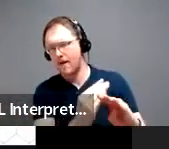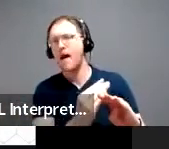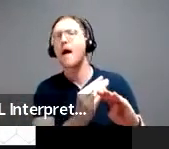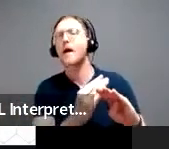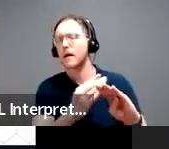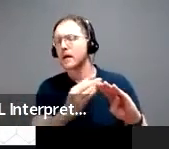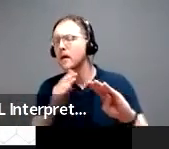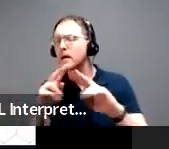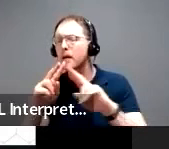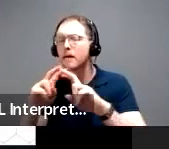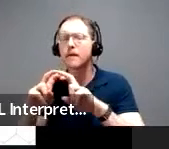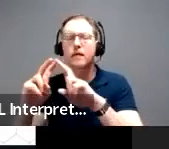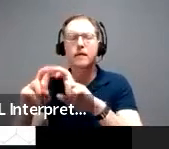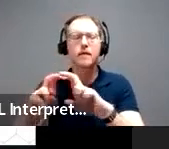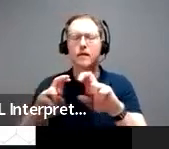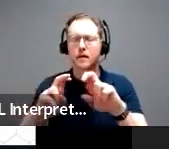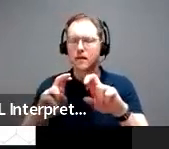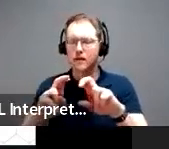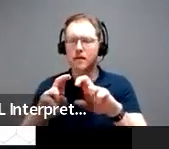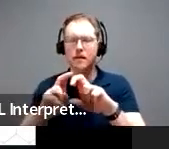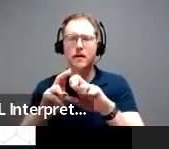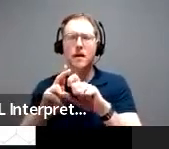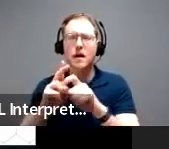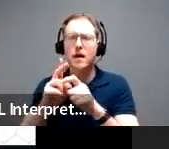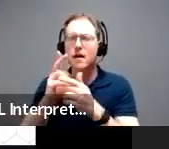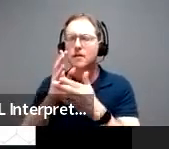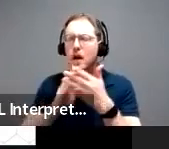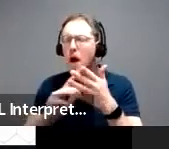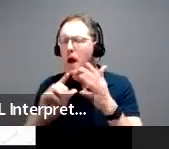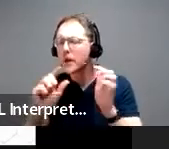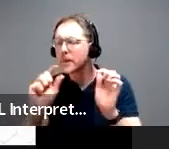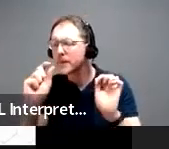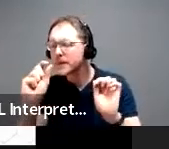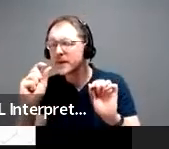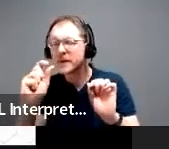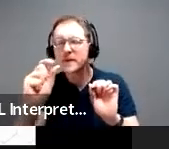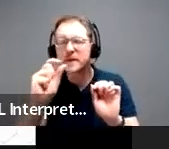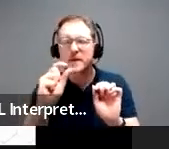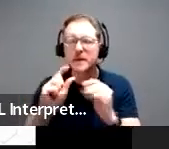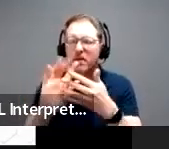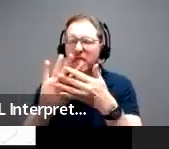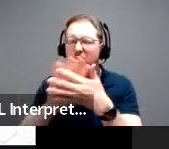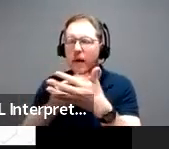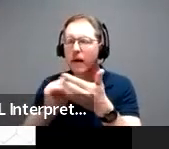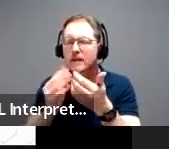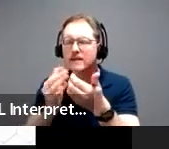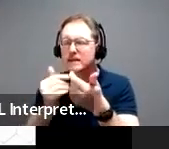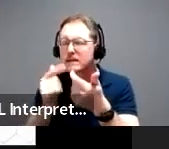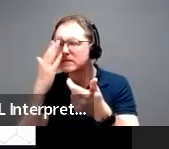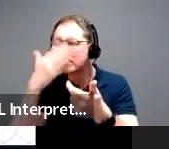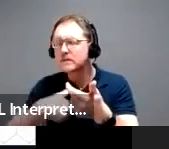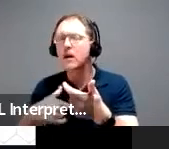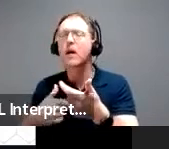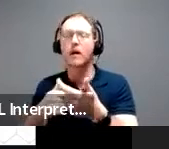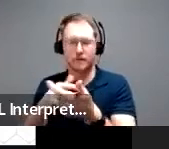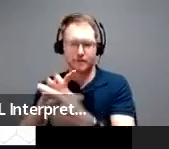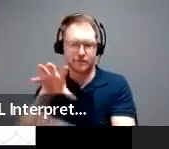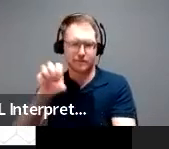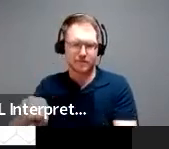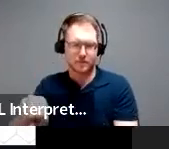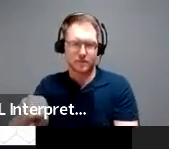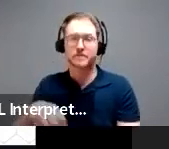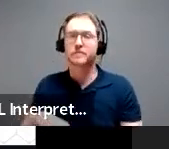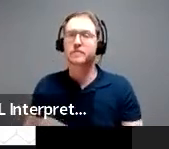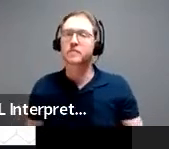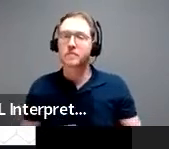lights of bright stars so that we can see faint things extremely nearby them. The ability to fineness of detail